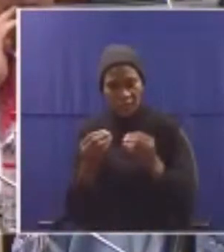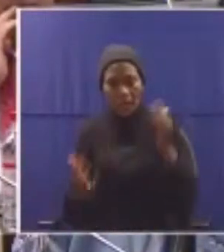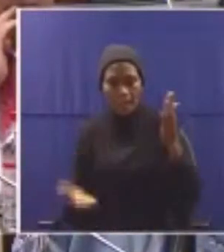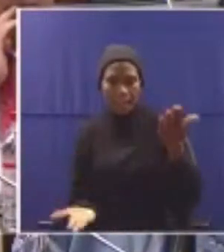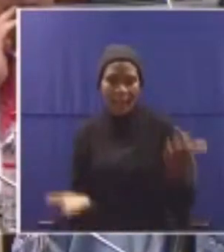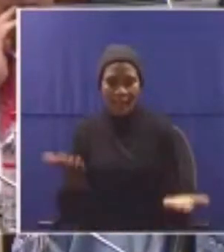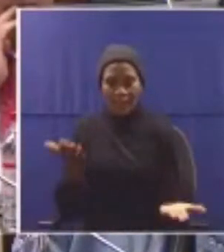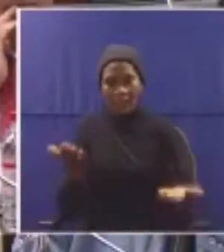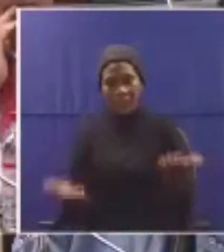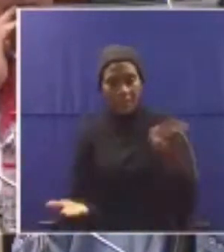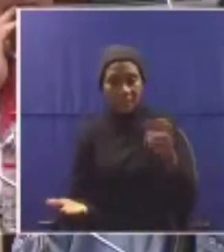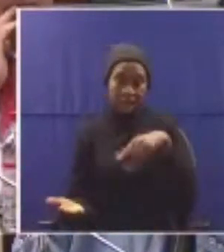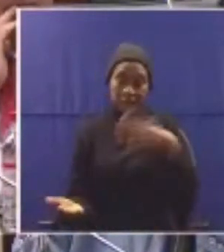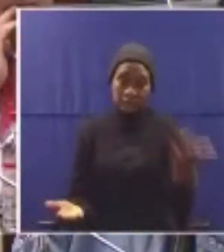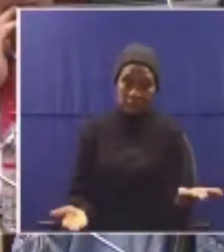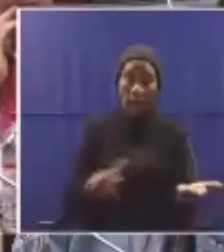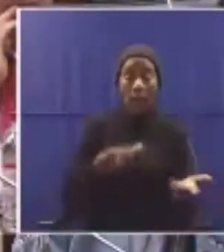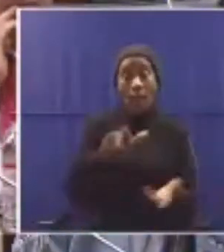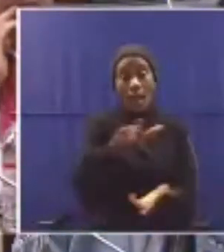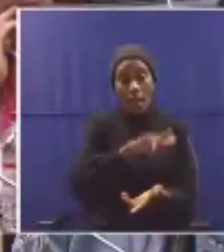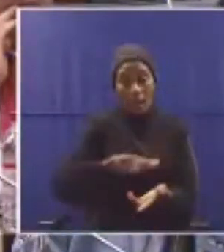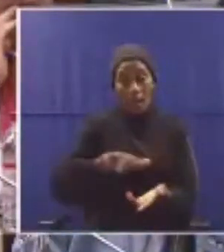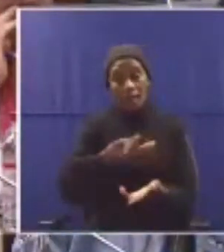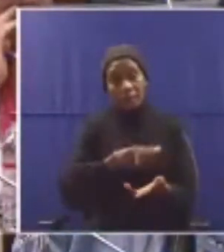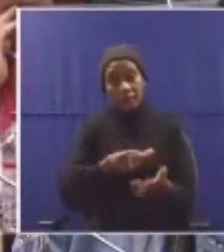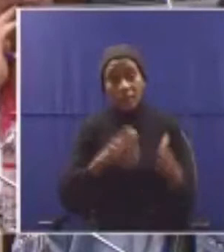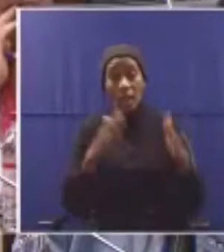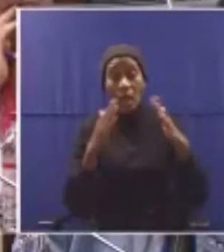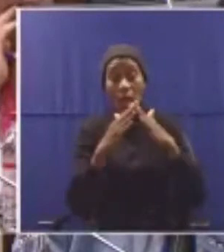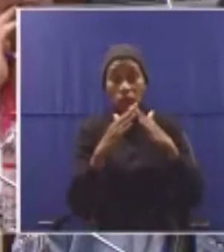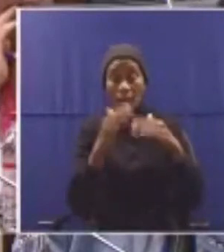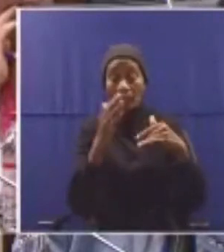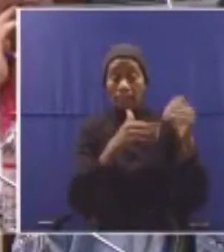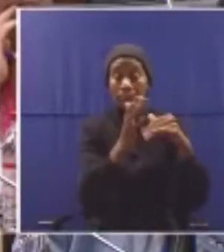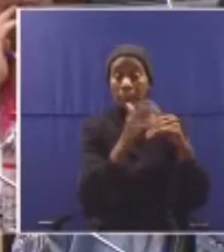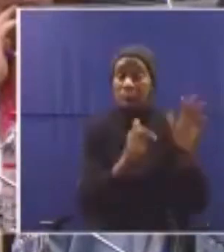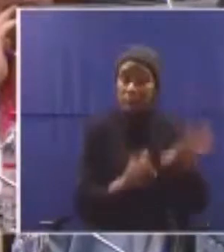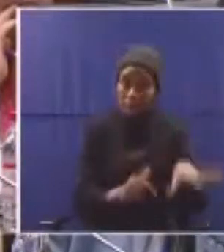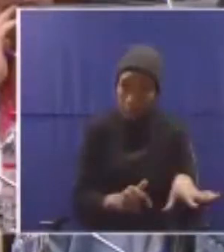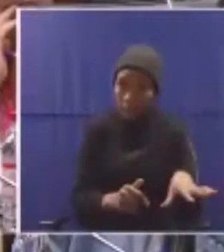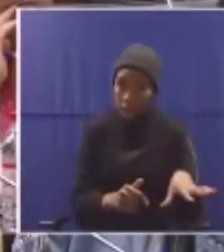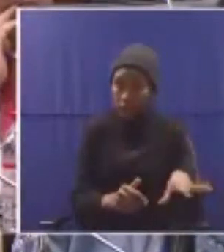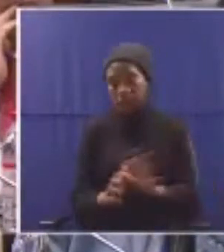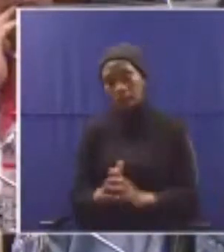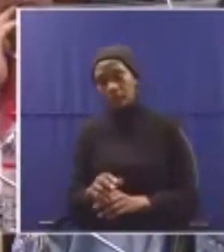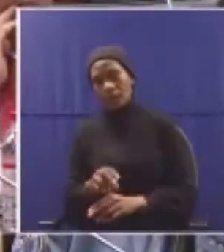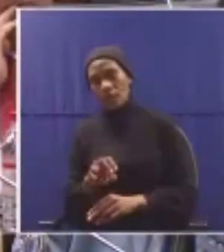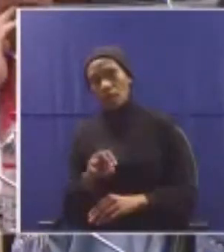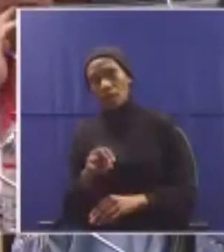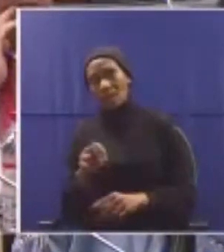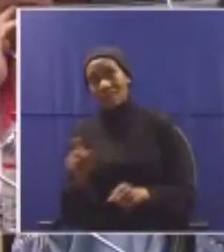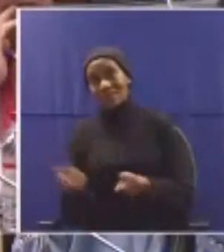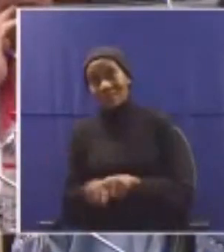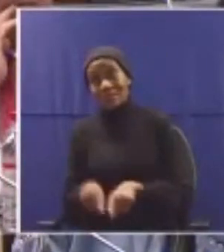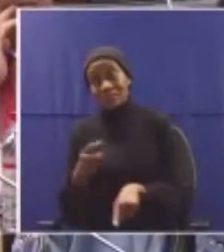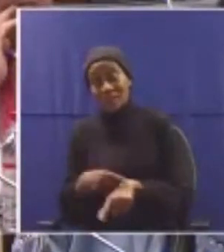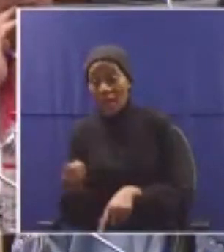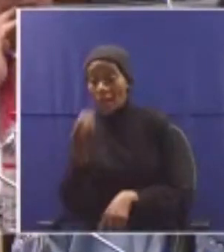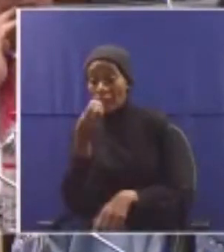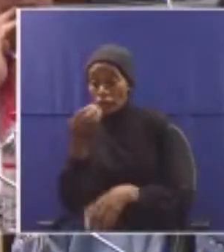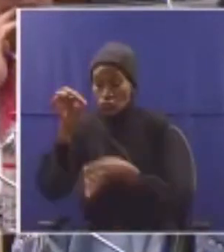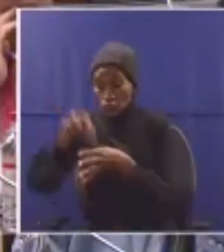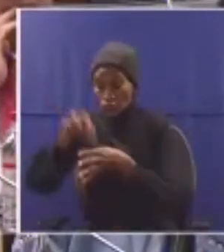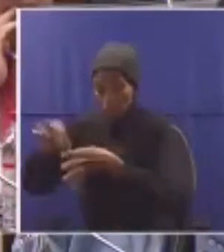getting land for housing projects whilst or preserving food security? Because would you